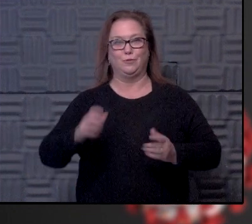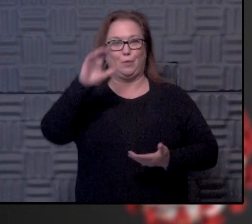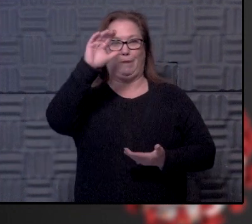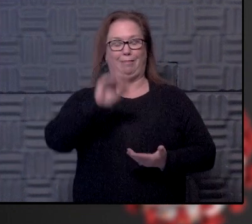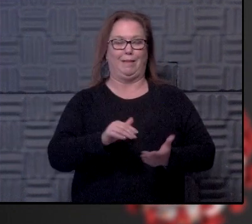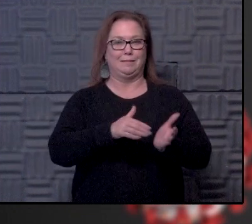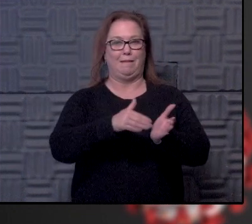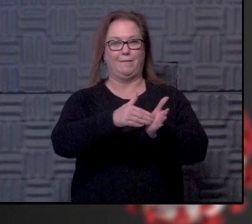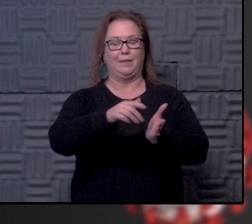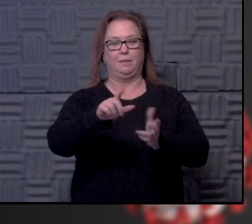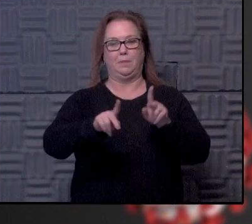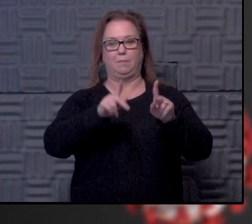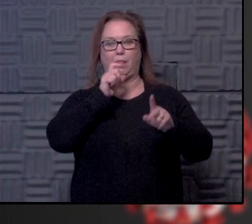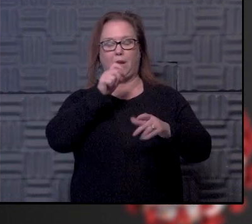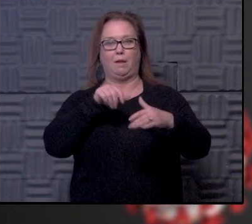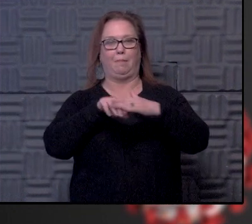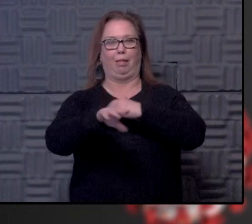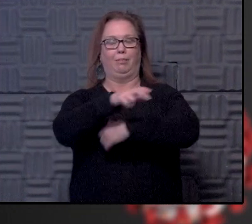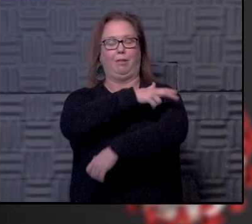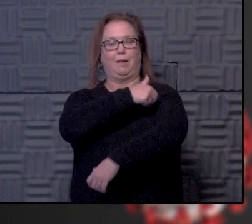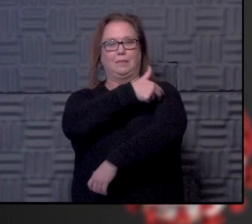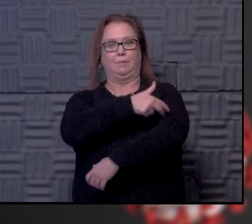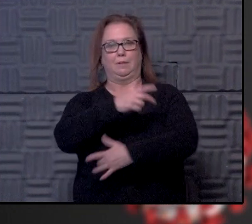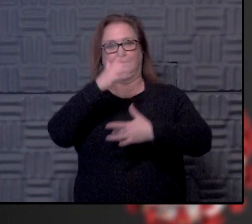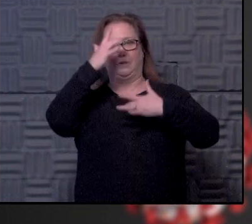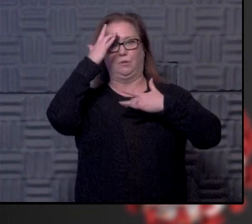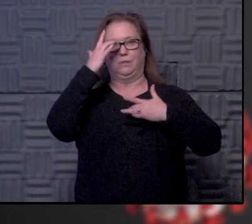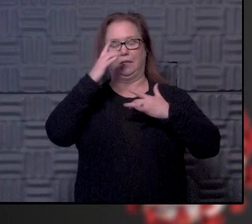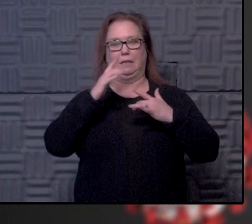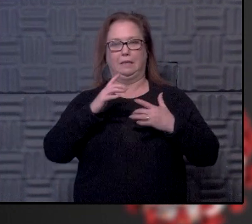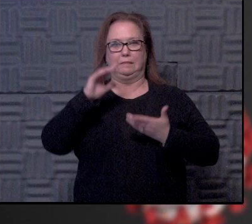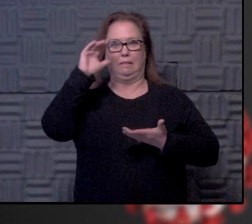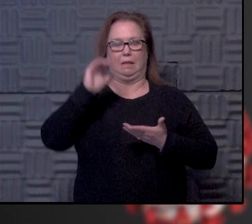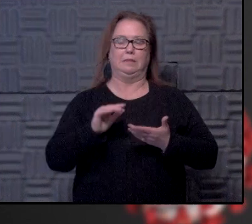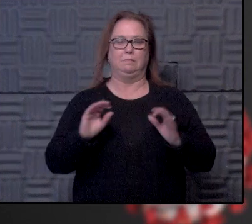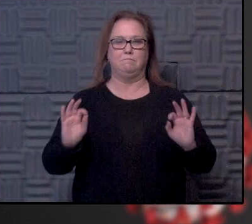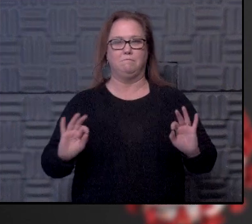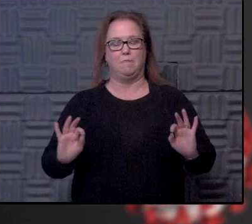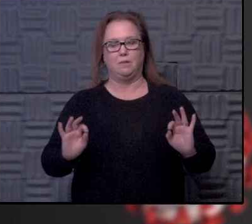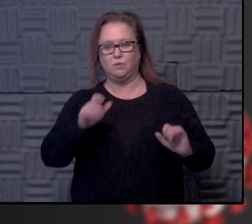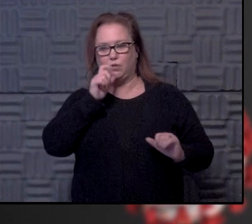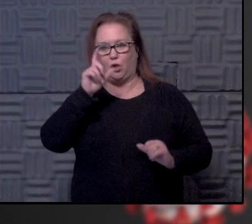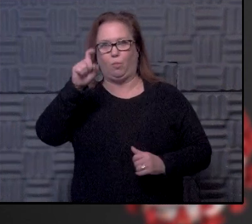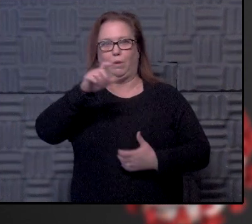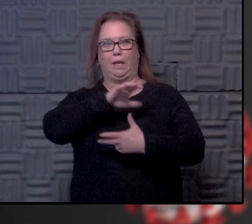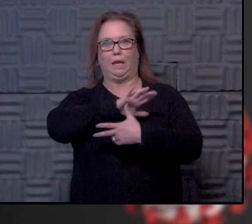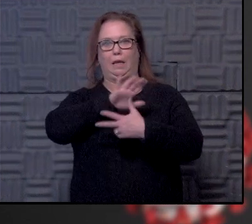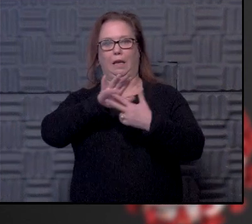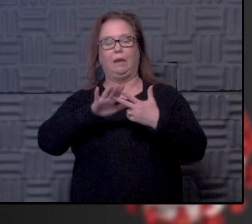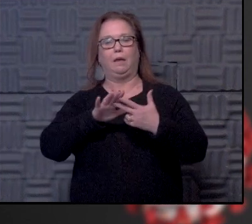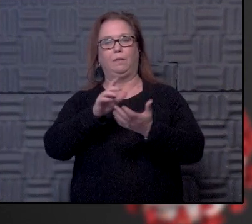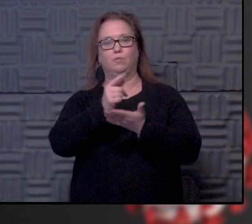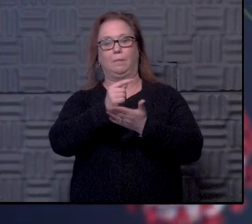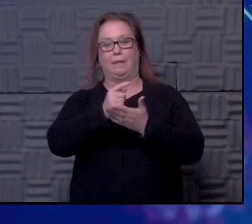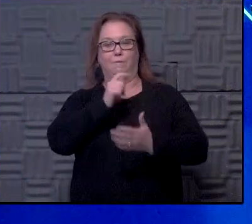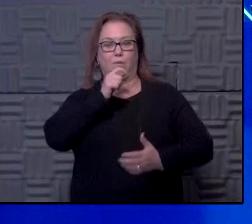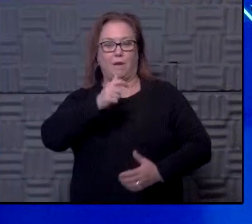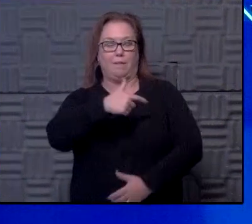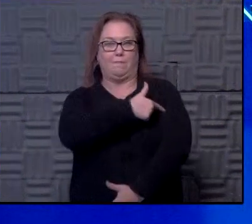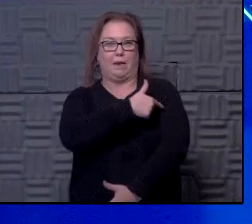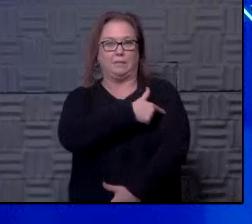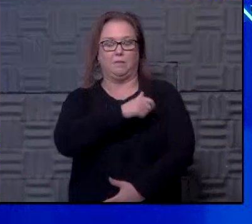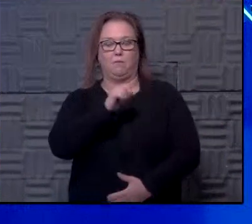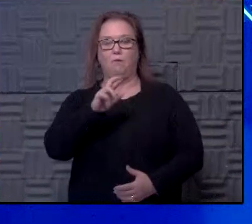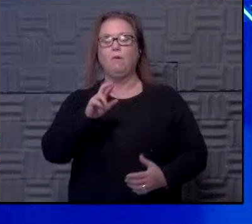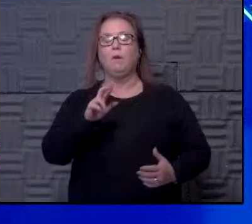less often, because people won't be hospitalized because their disease is much milder, and so as a result you won't need these things. Yeah. But if you haven't been vaccinated,